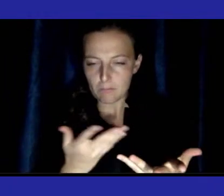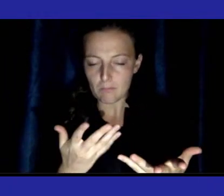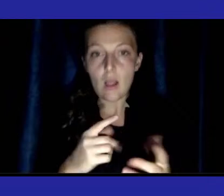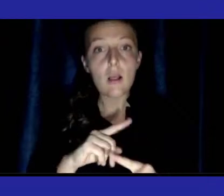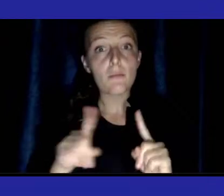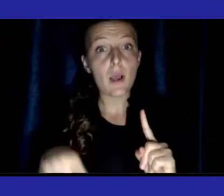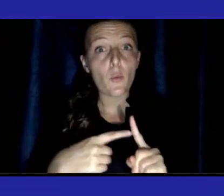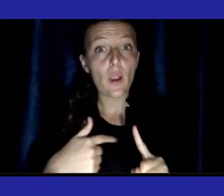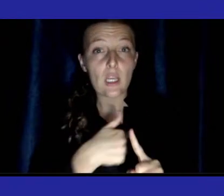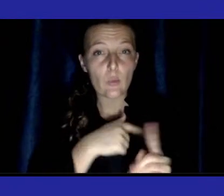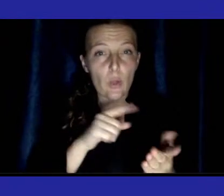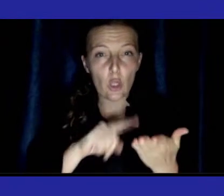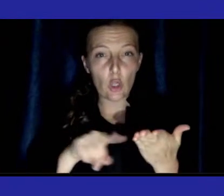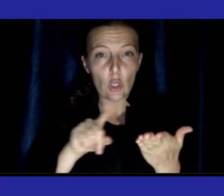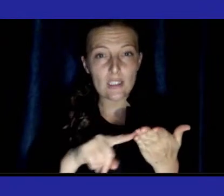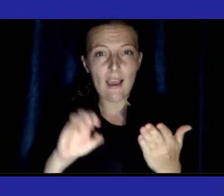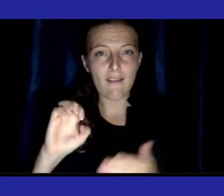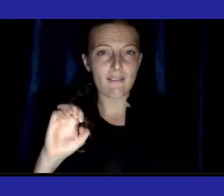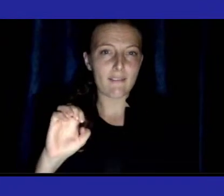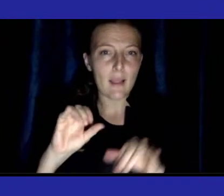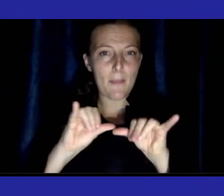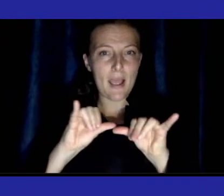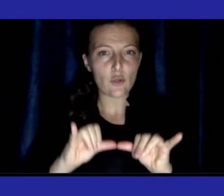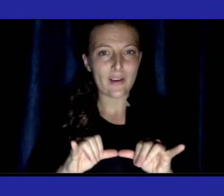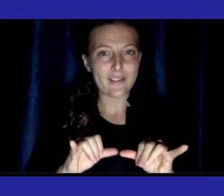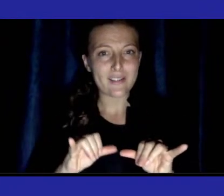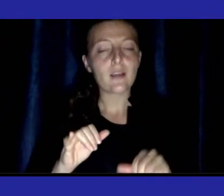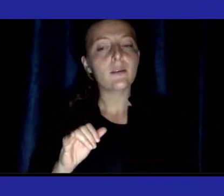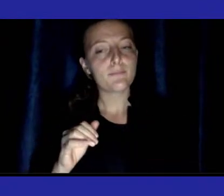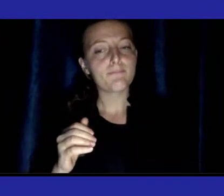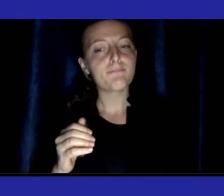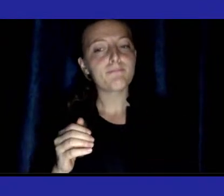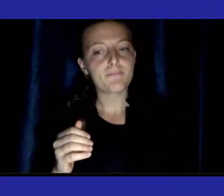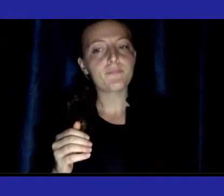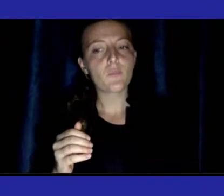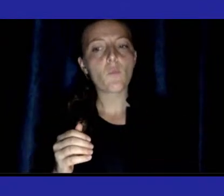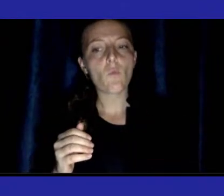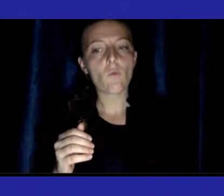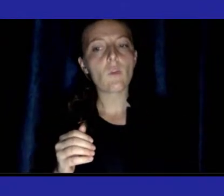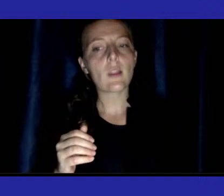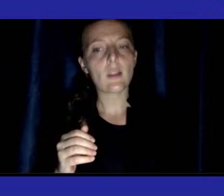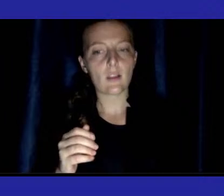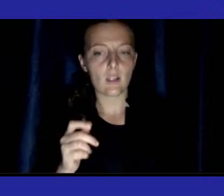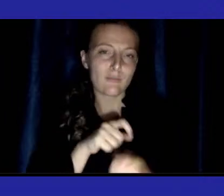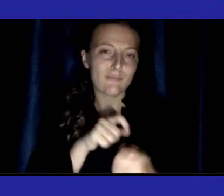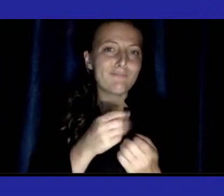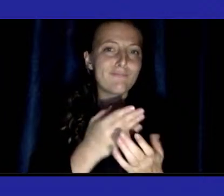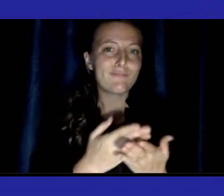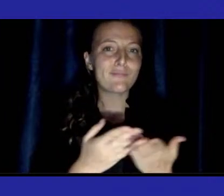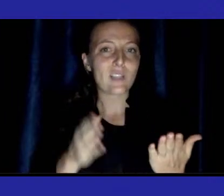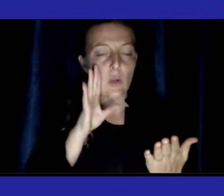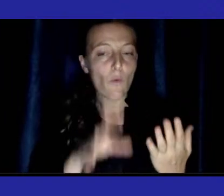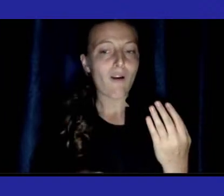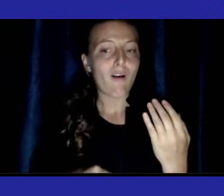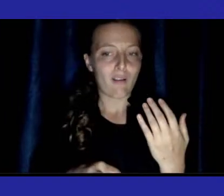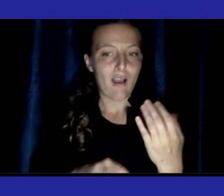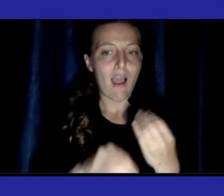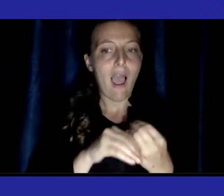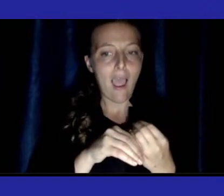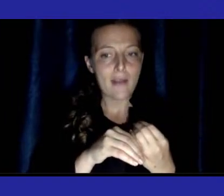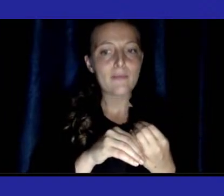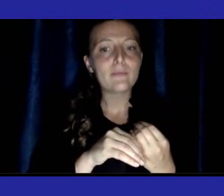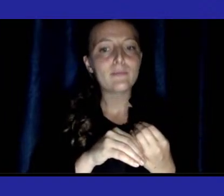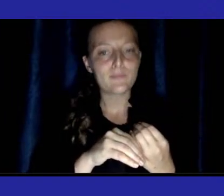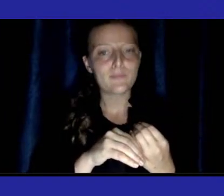next fiscal year, things to retire, things to add, we'll bring back a proposal on utilization metrics. But one of them